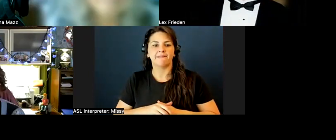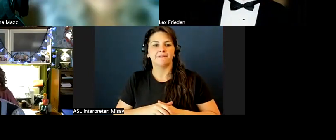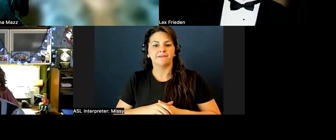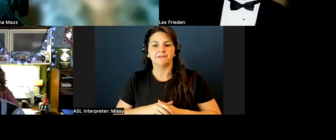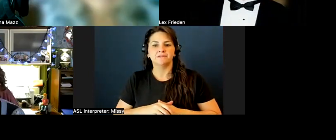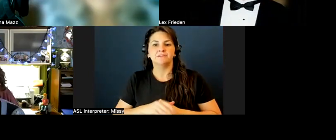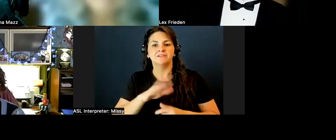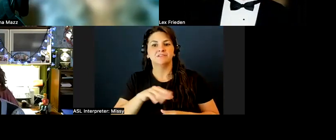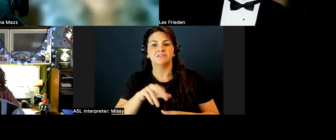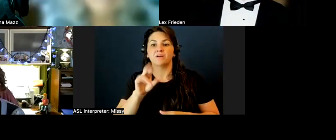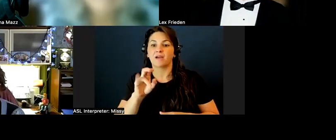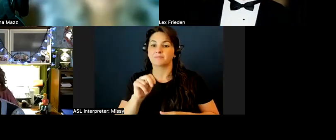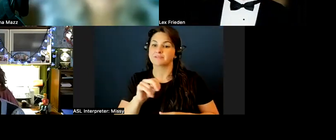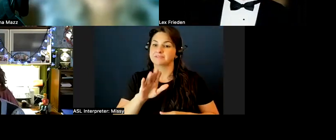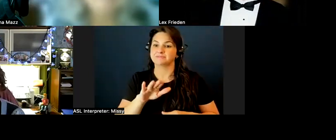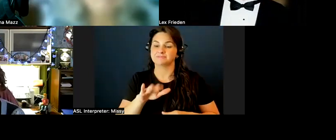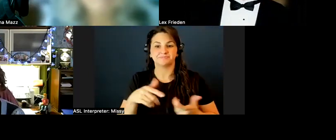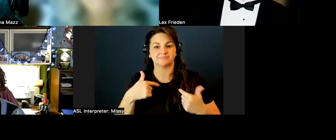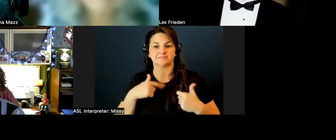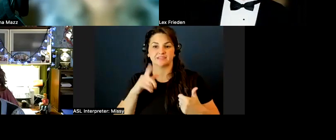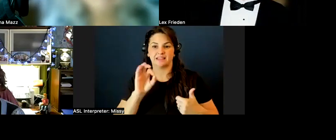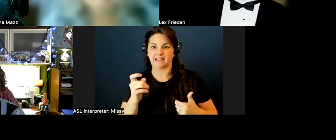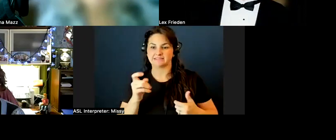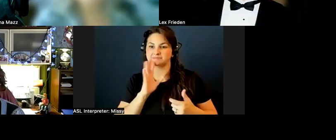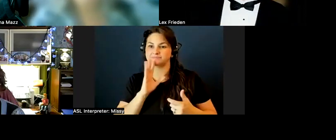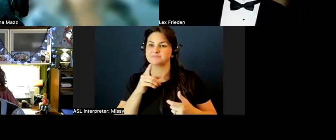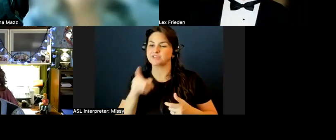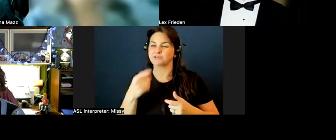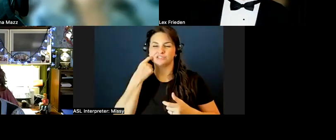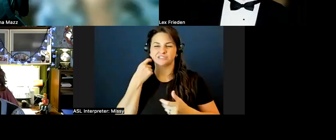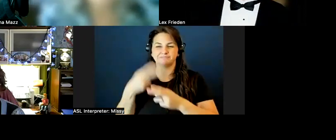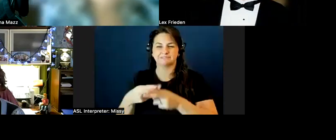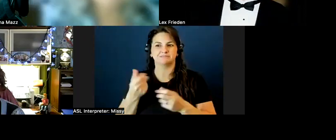raised, you know, a lot of other issues here. Number one,